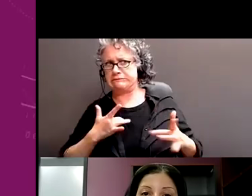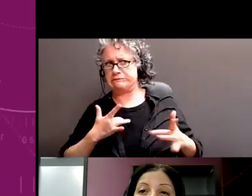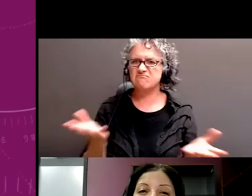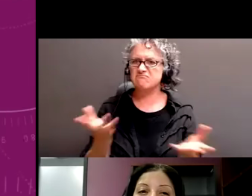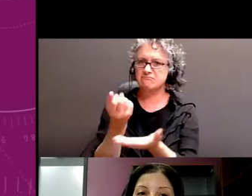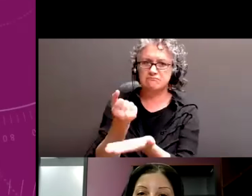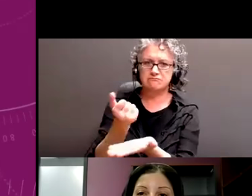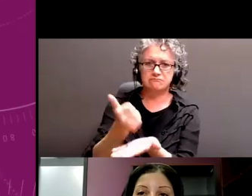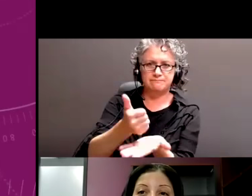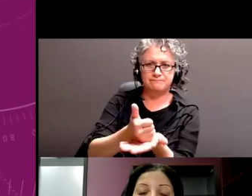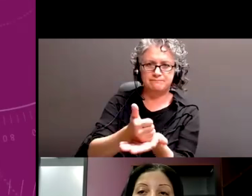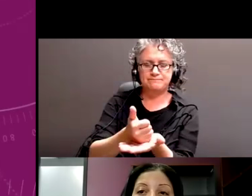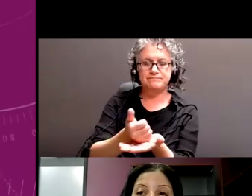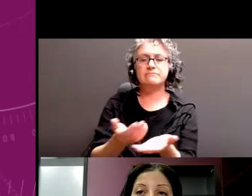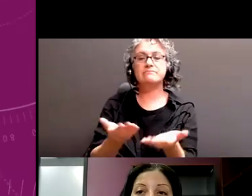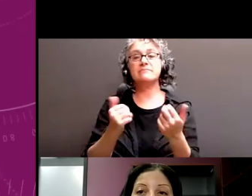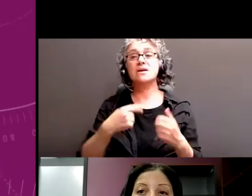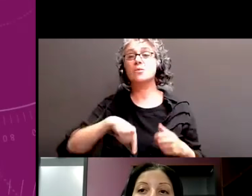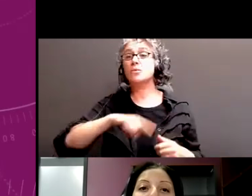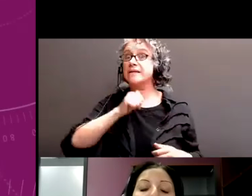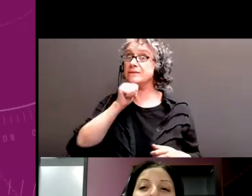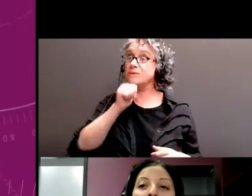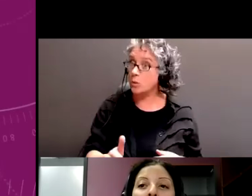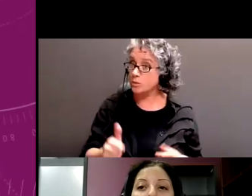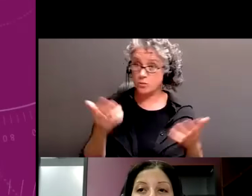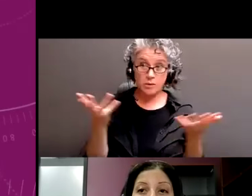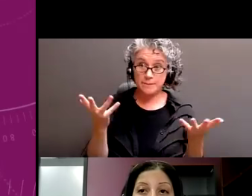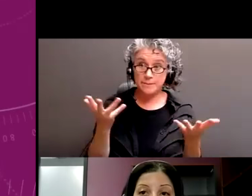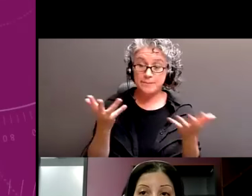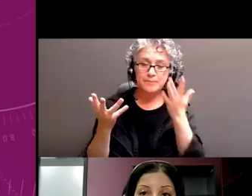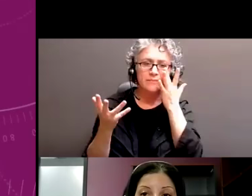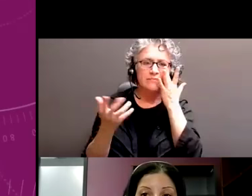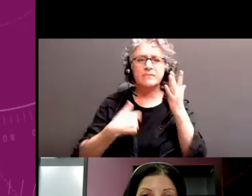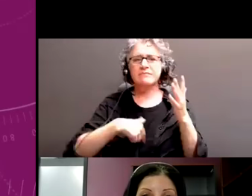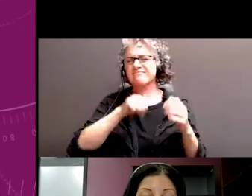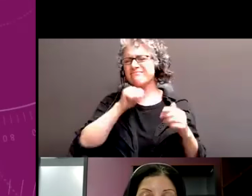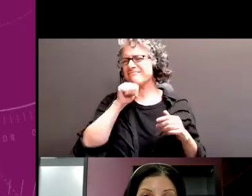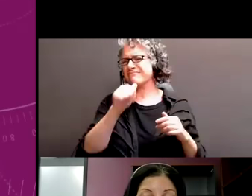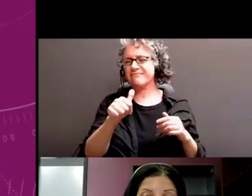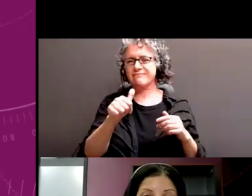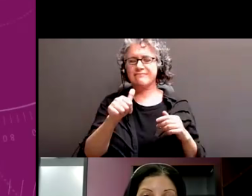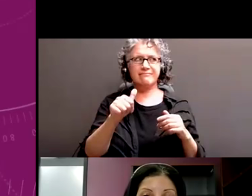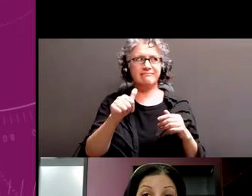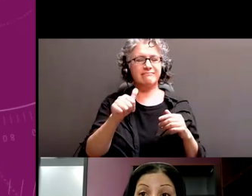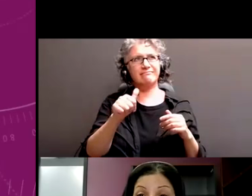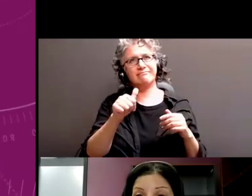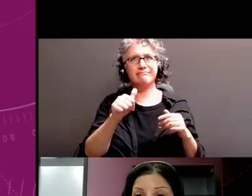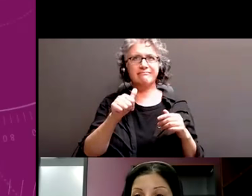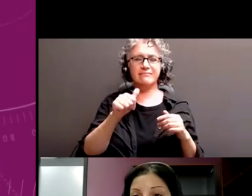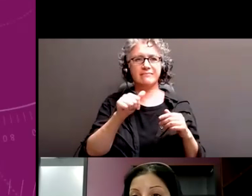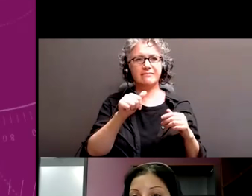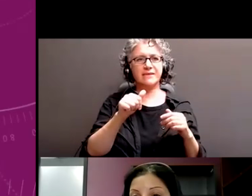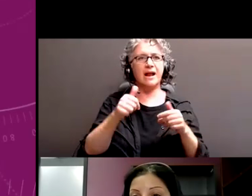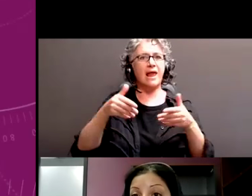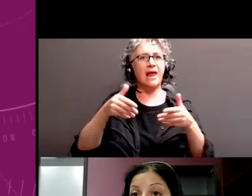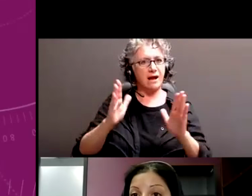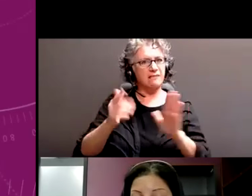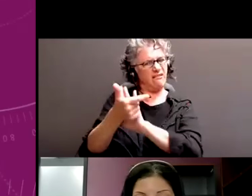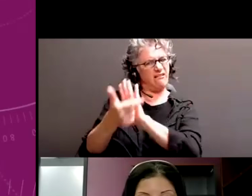What we don't do. So unfortunately, we are not an organization that is legislated to